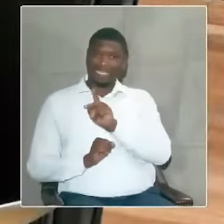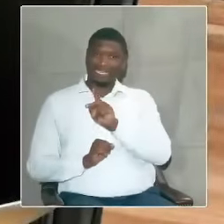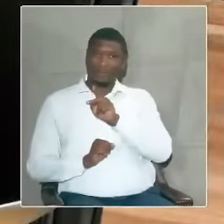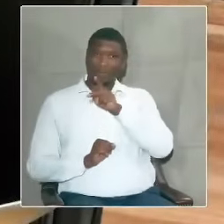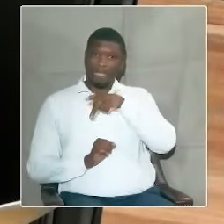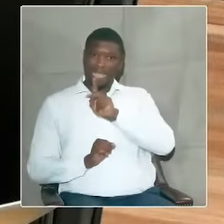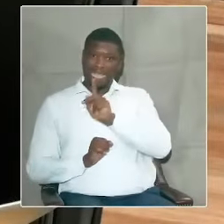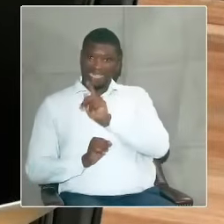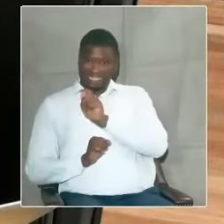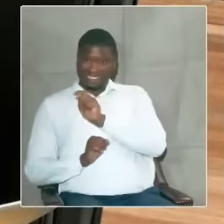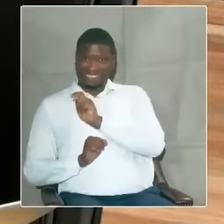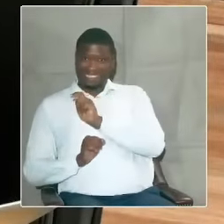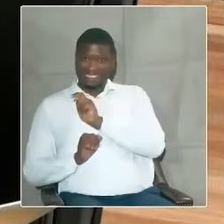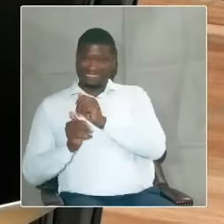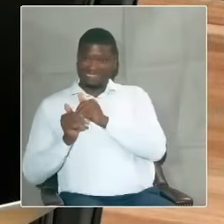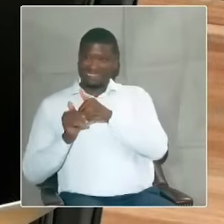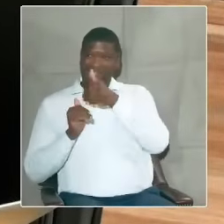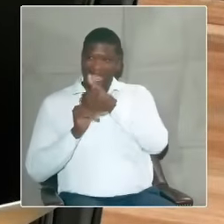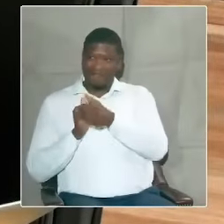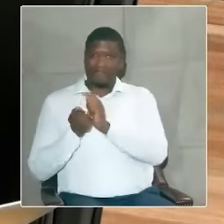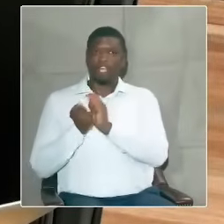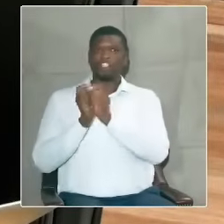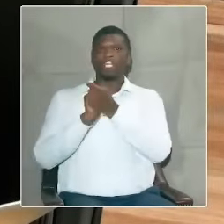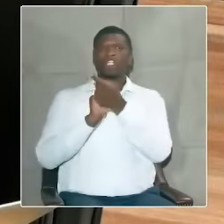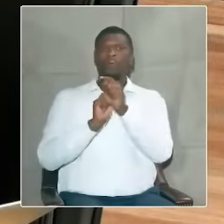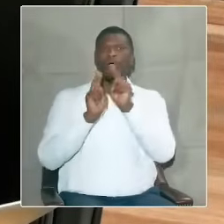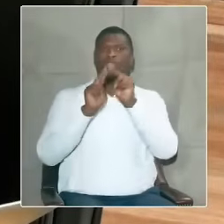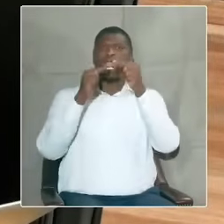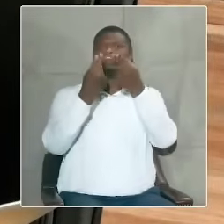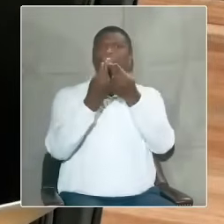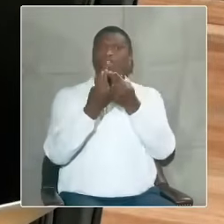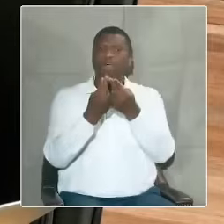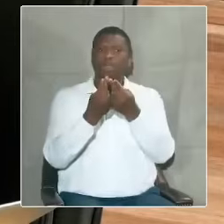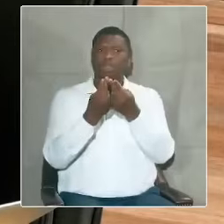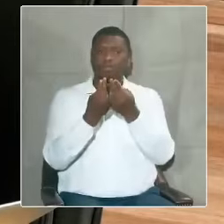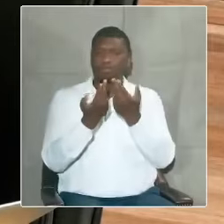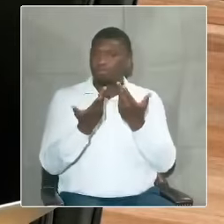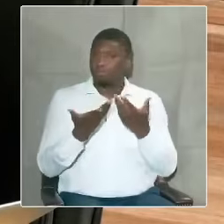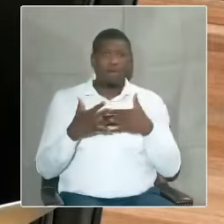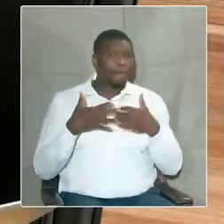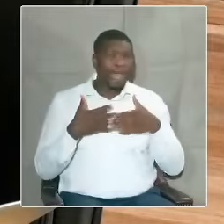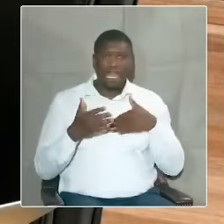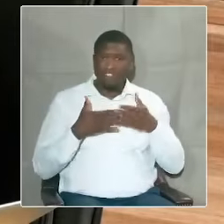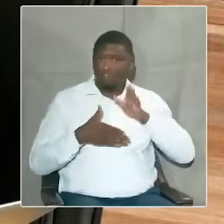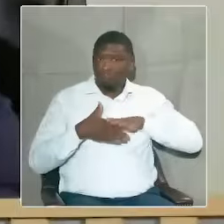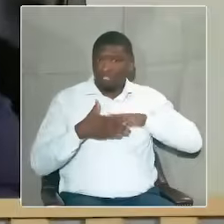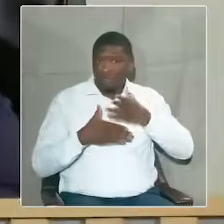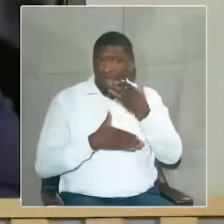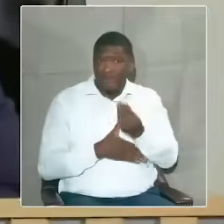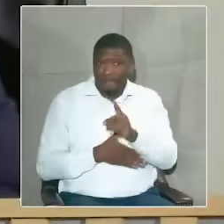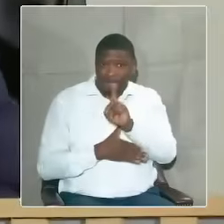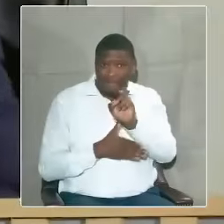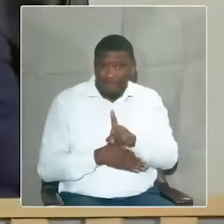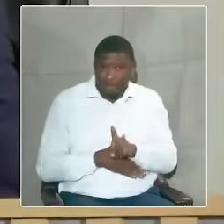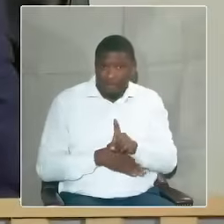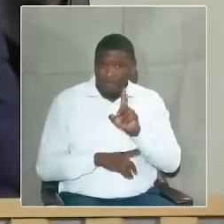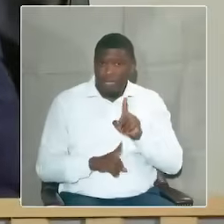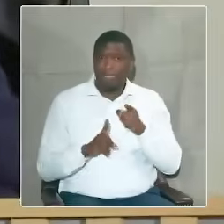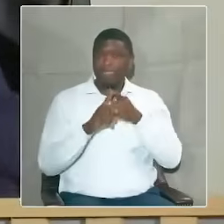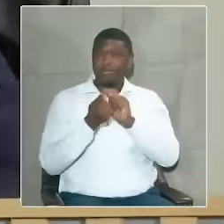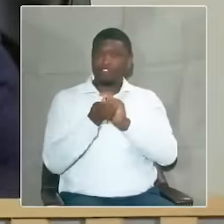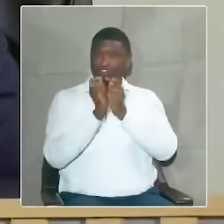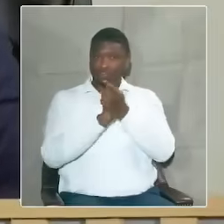the N, which represents national. Is there any reason for that